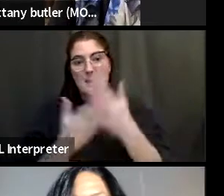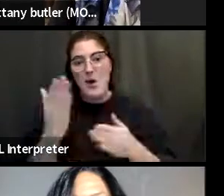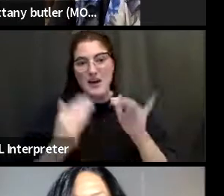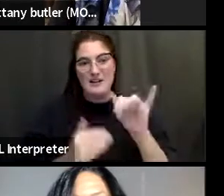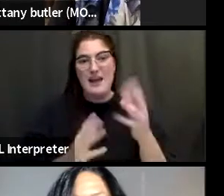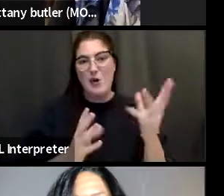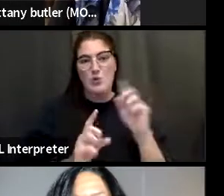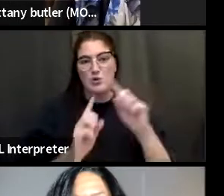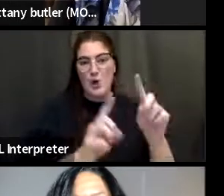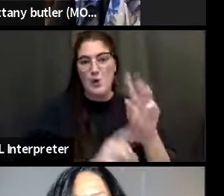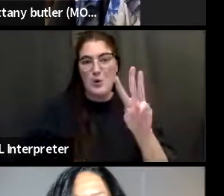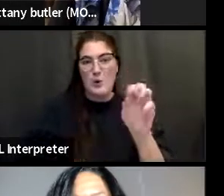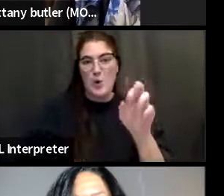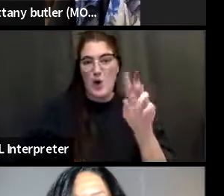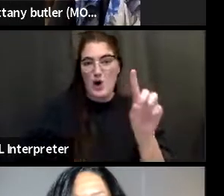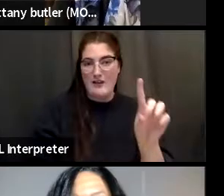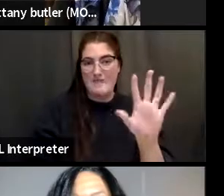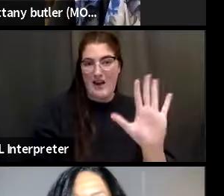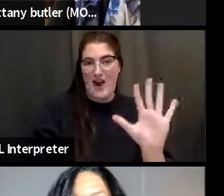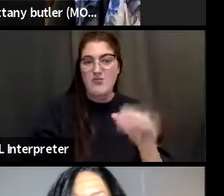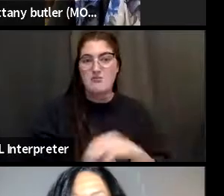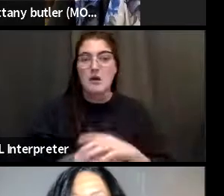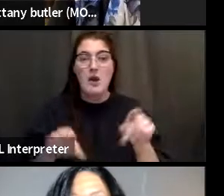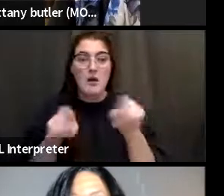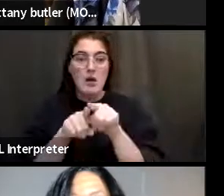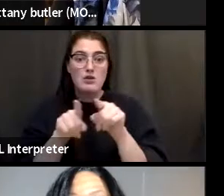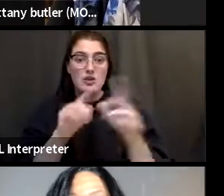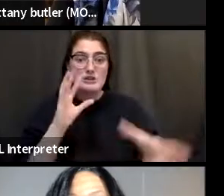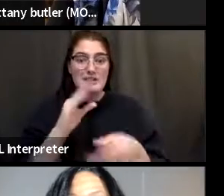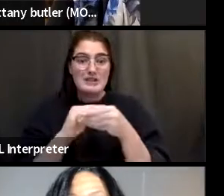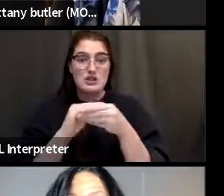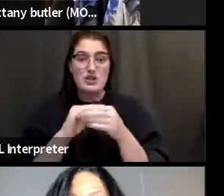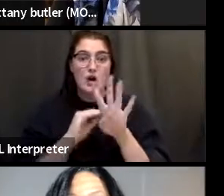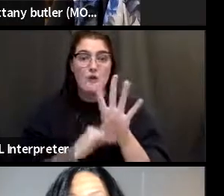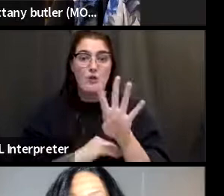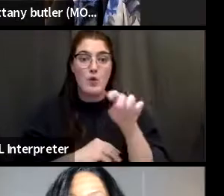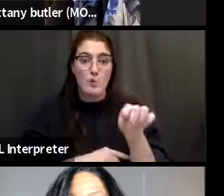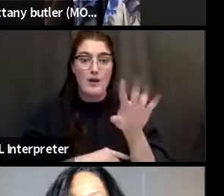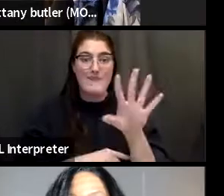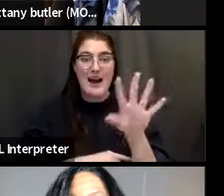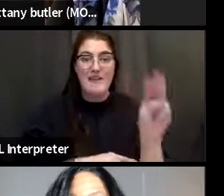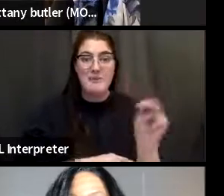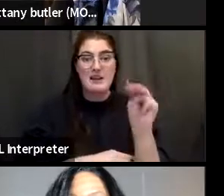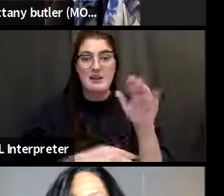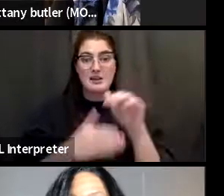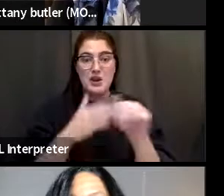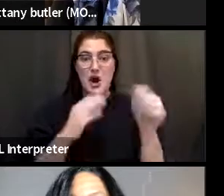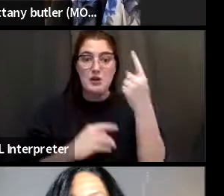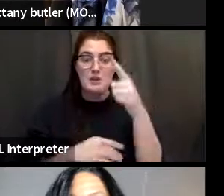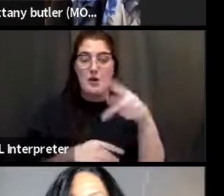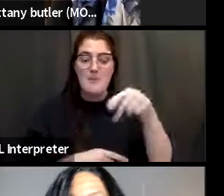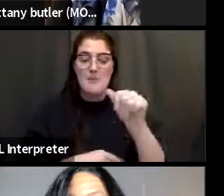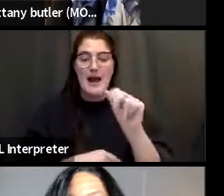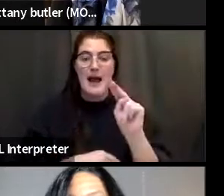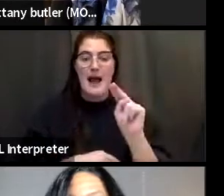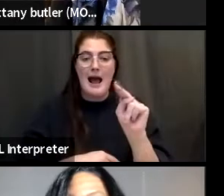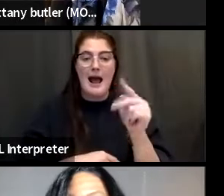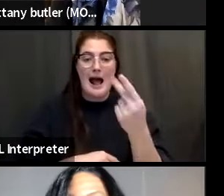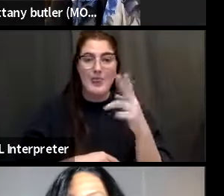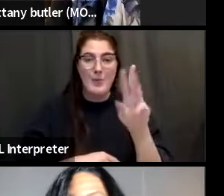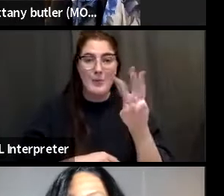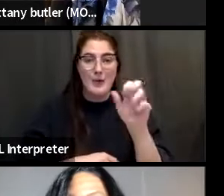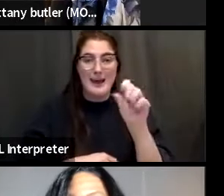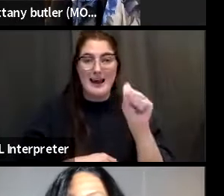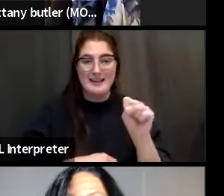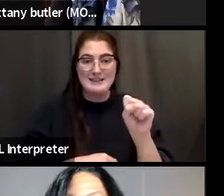5. There's also an additional $4.5 million for the Pathways program, and that will be able to service